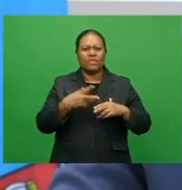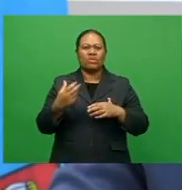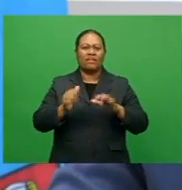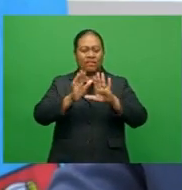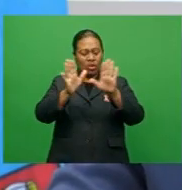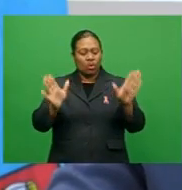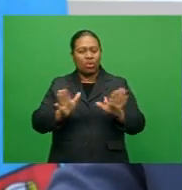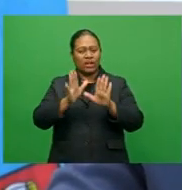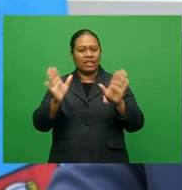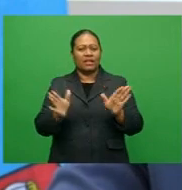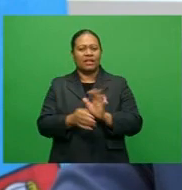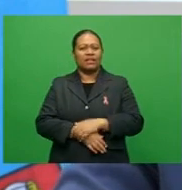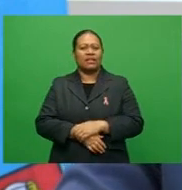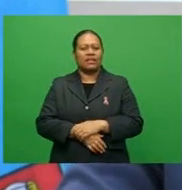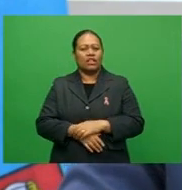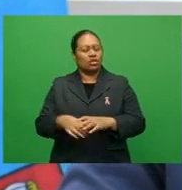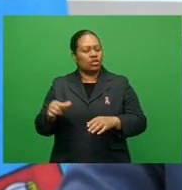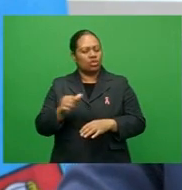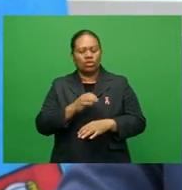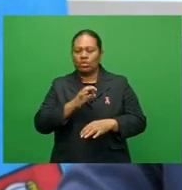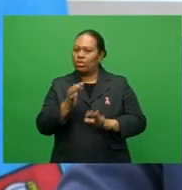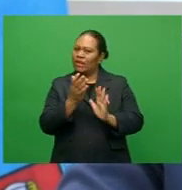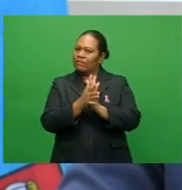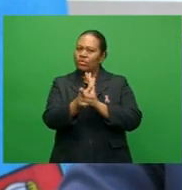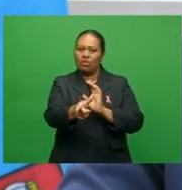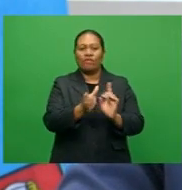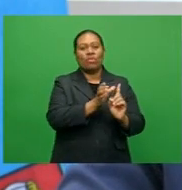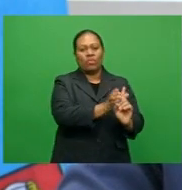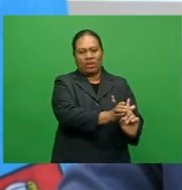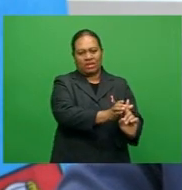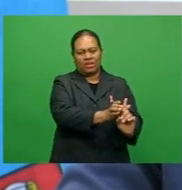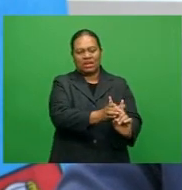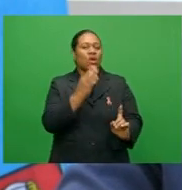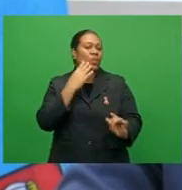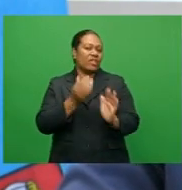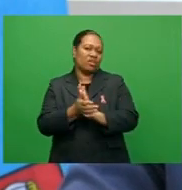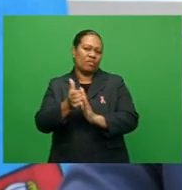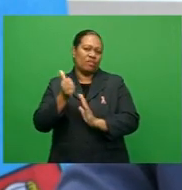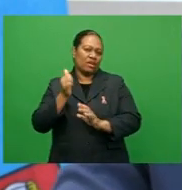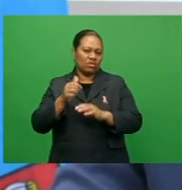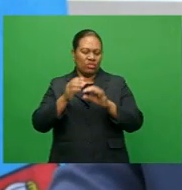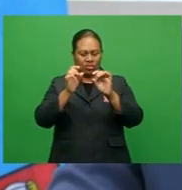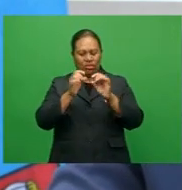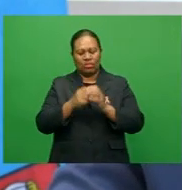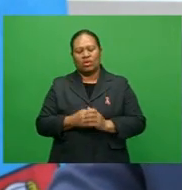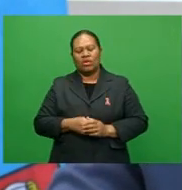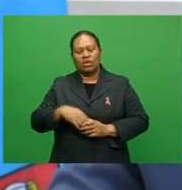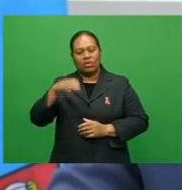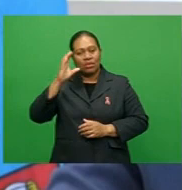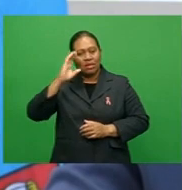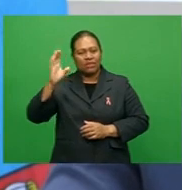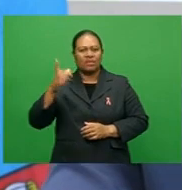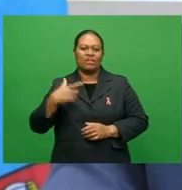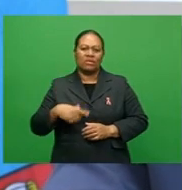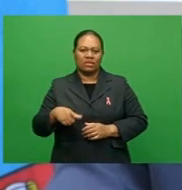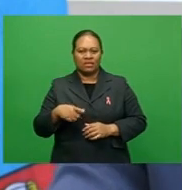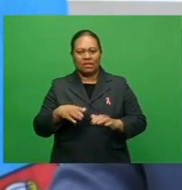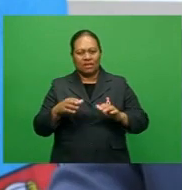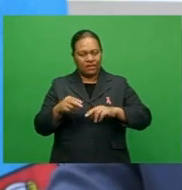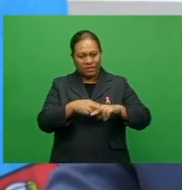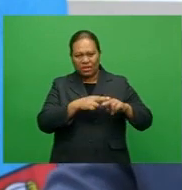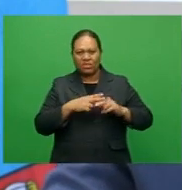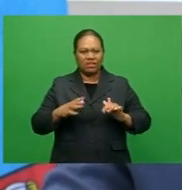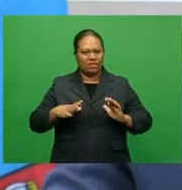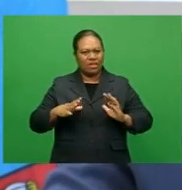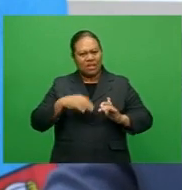upon their return, they should not have to go into quarantine upon their return to their country because Fiji is COVID contained. So they